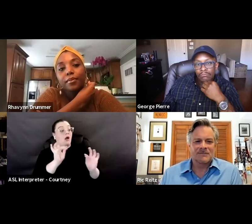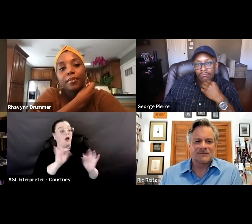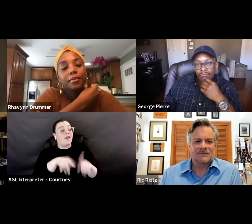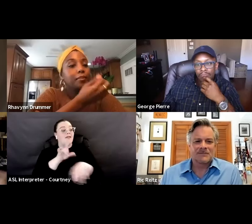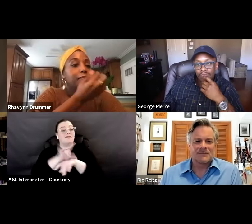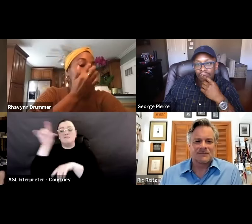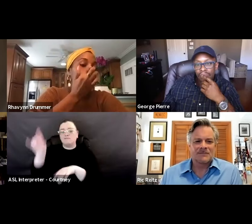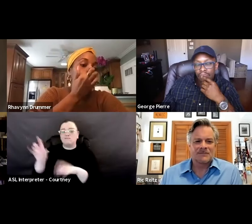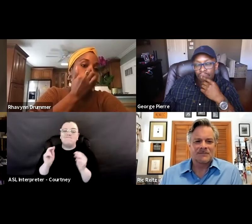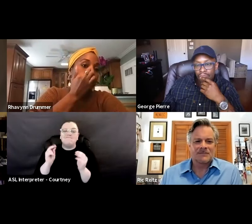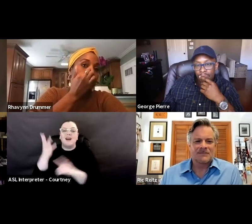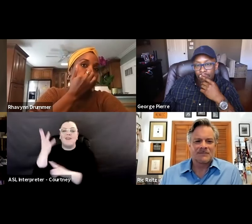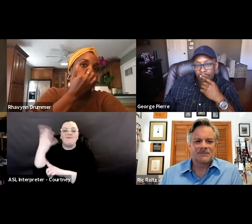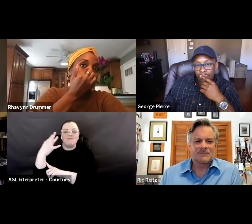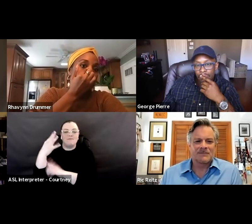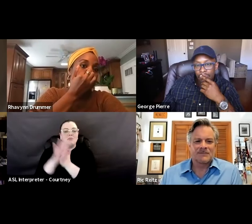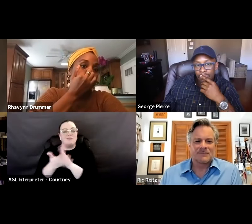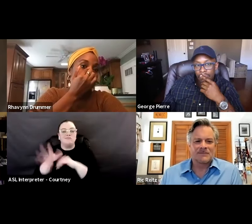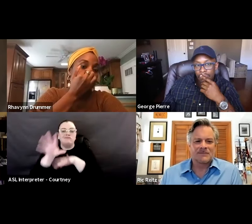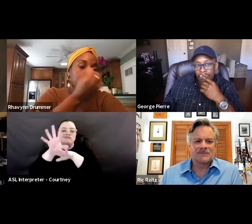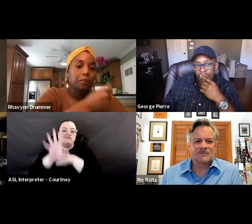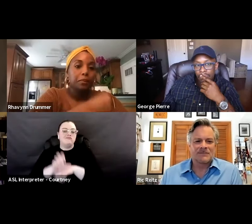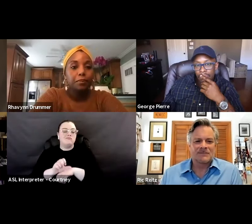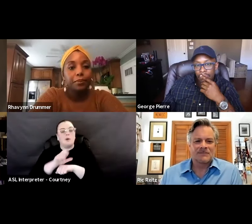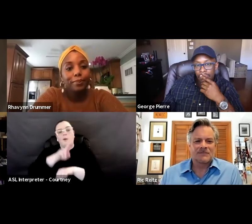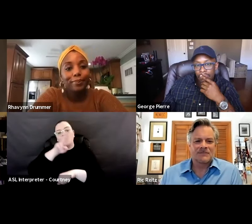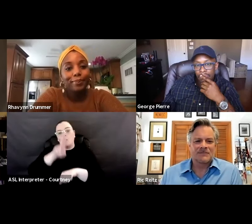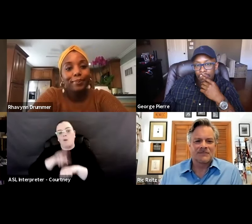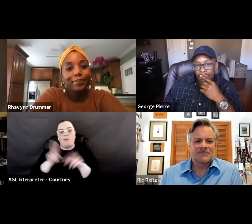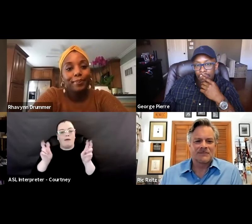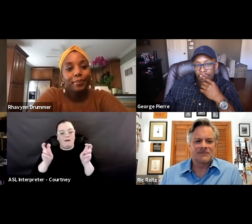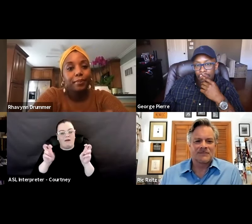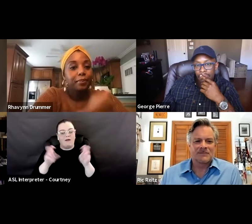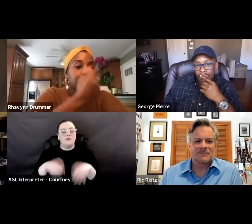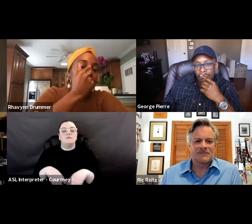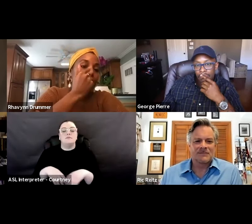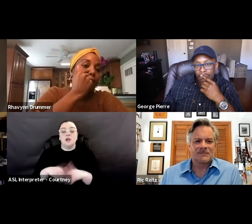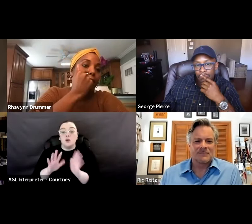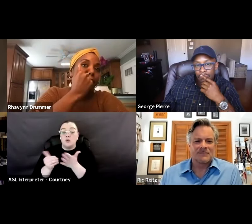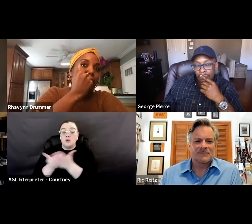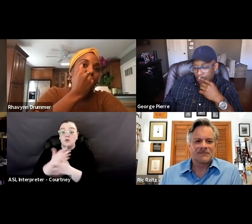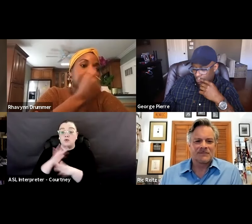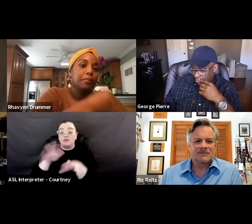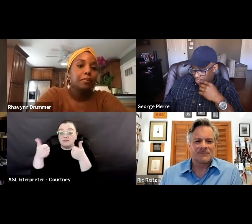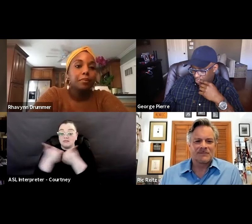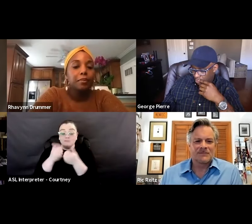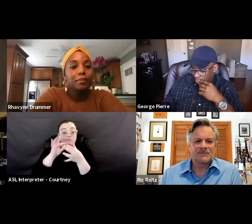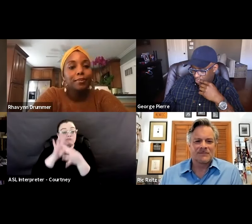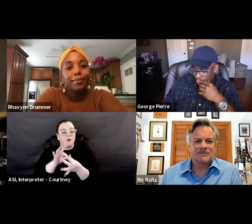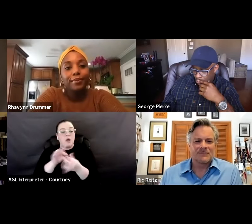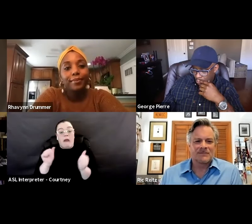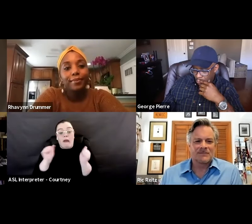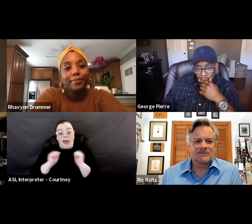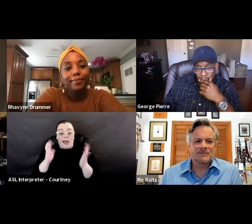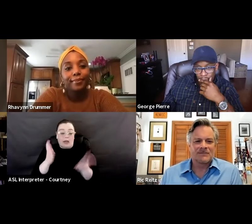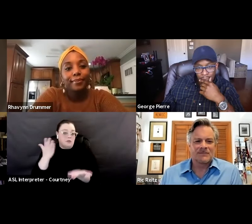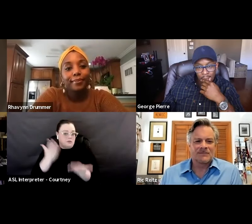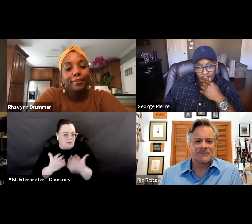more normal than ever. And so with that, the newer challenges, and actors could speak to it better than I